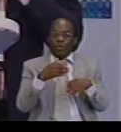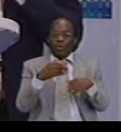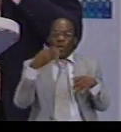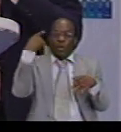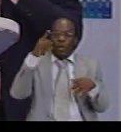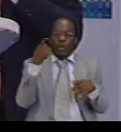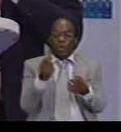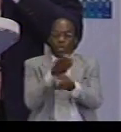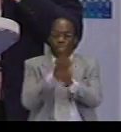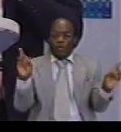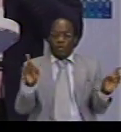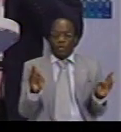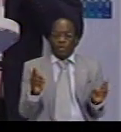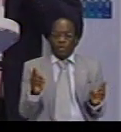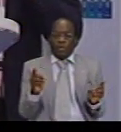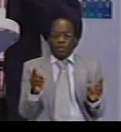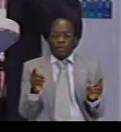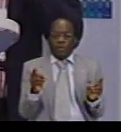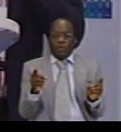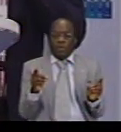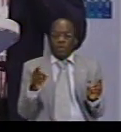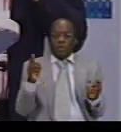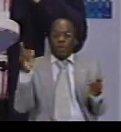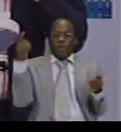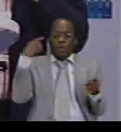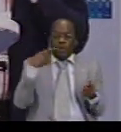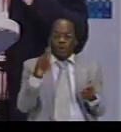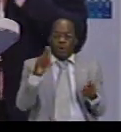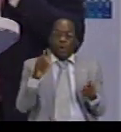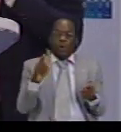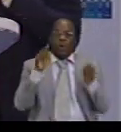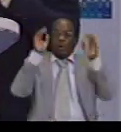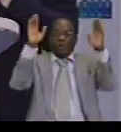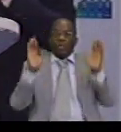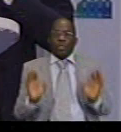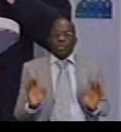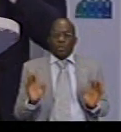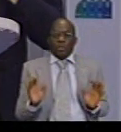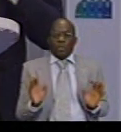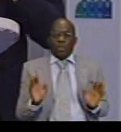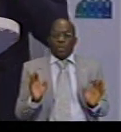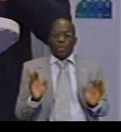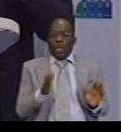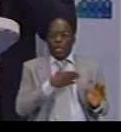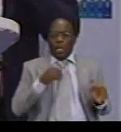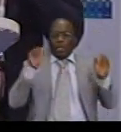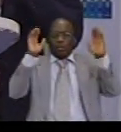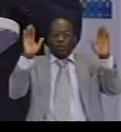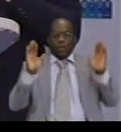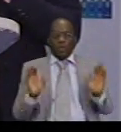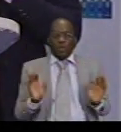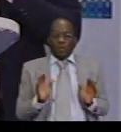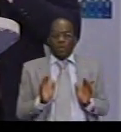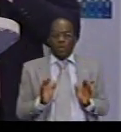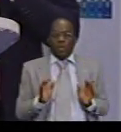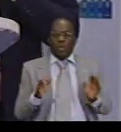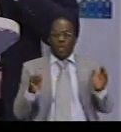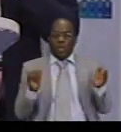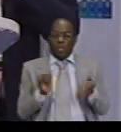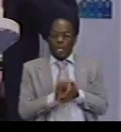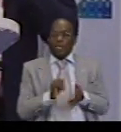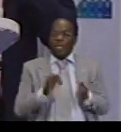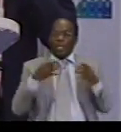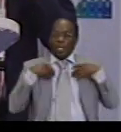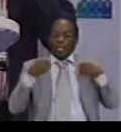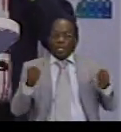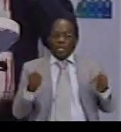deliverance, for signs and miracles. Let's pray that there will be healings here.